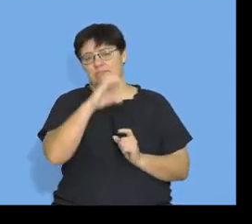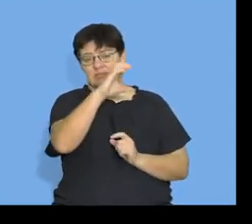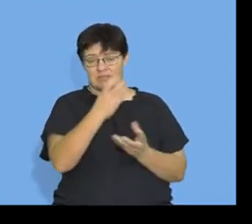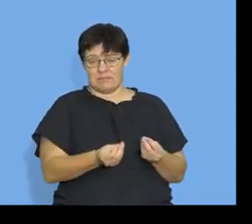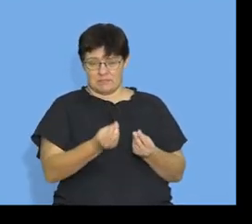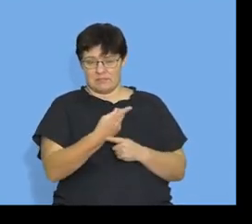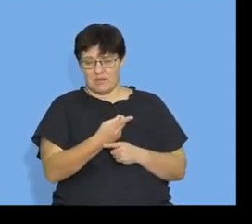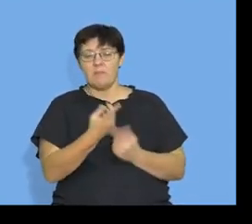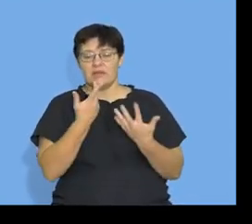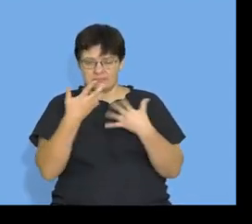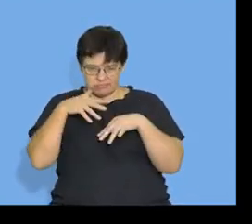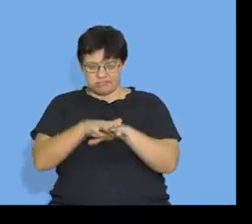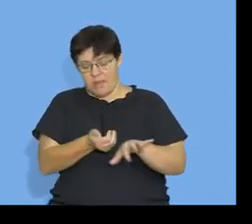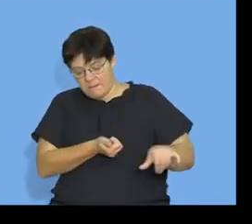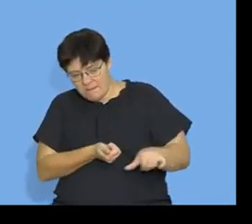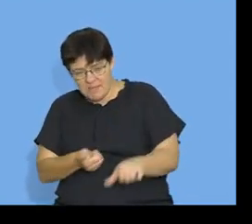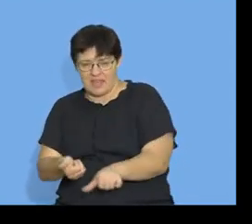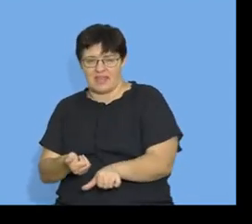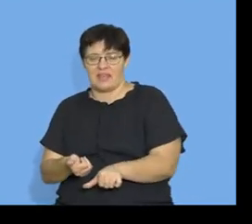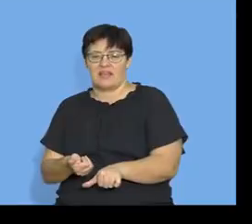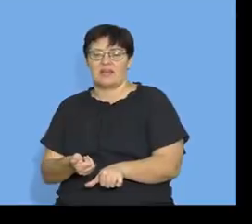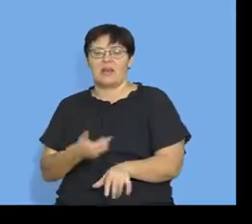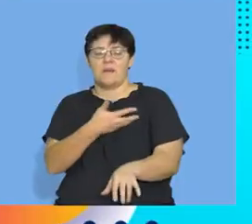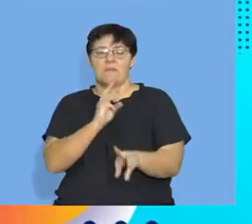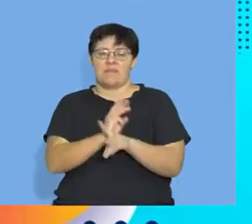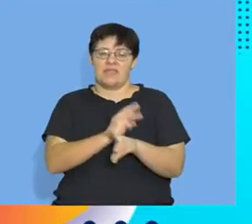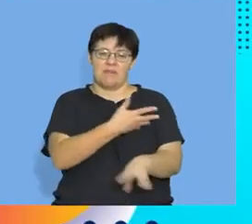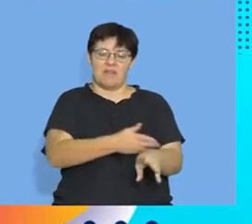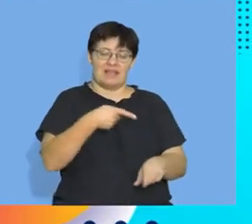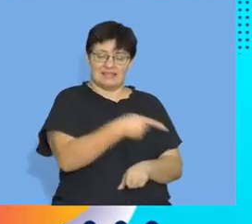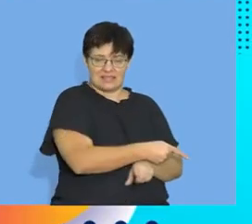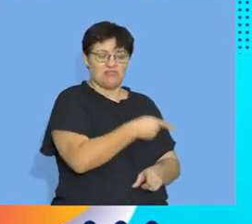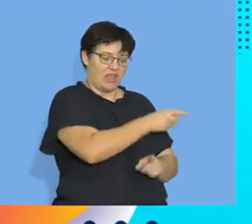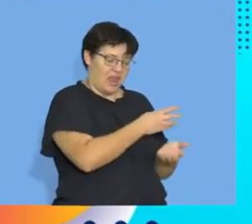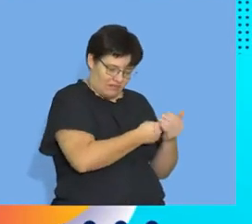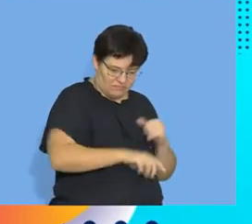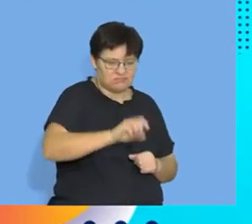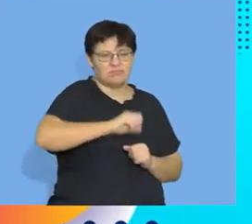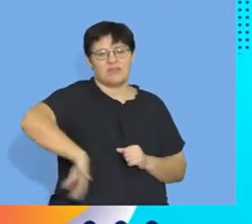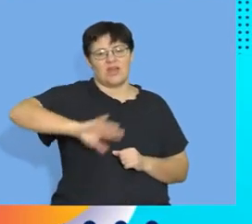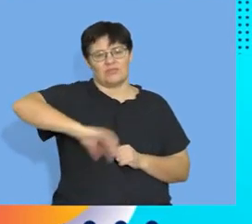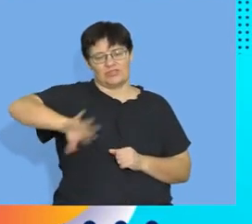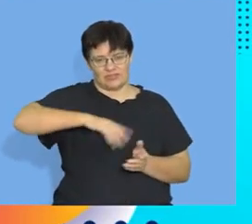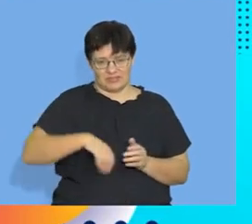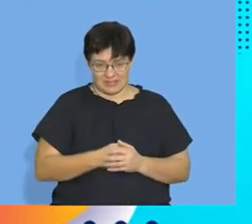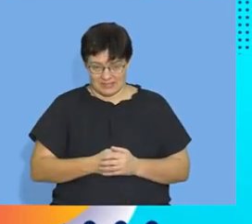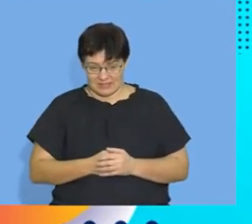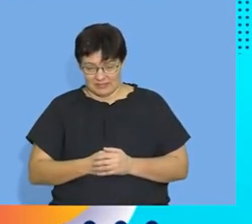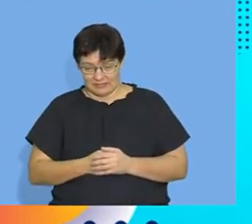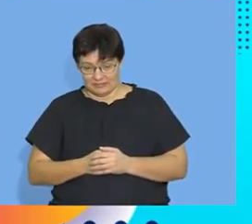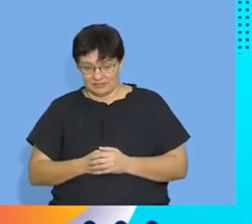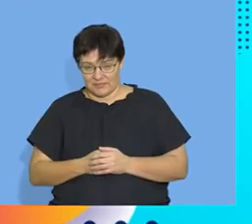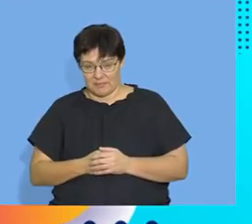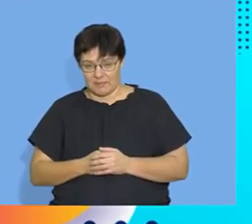dioxide. And all of that has to diffuse back into the maternal blood supply so that that can be constantly